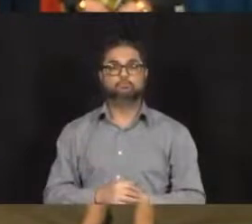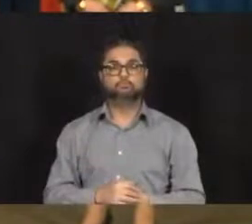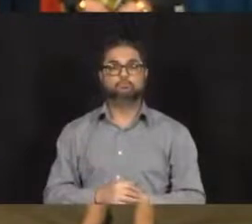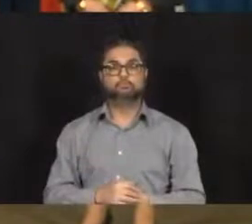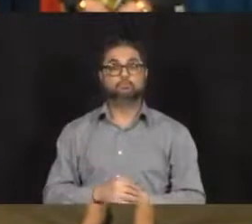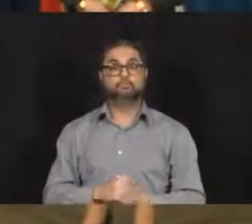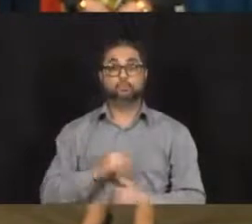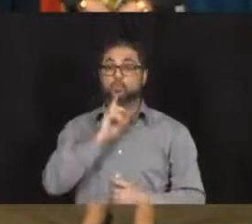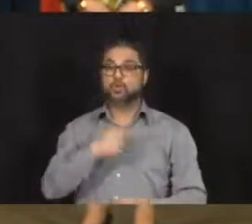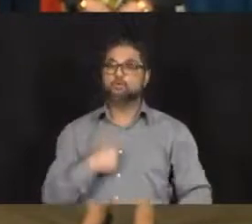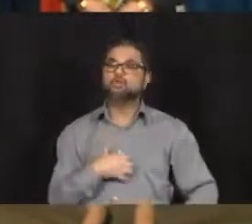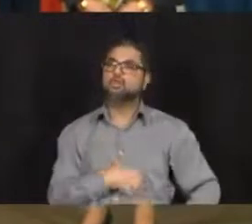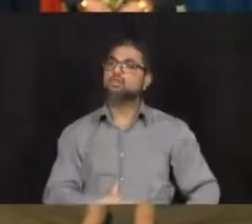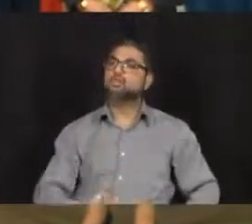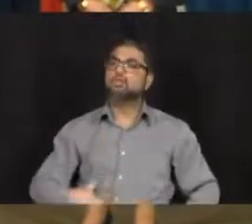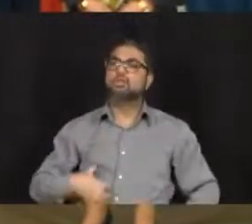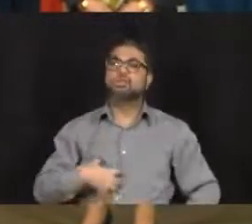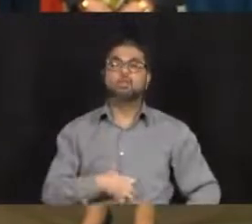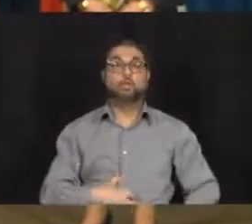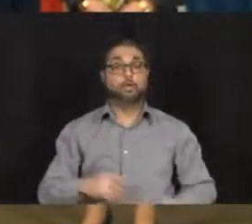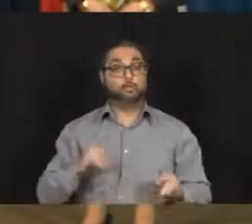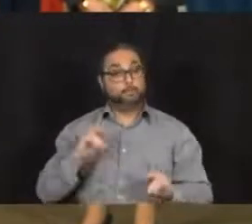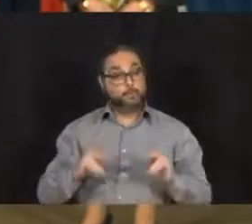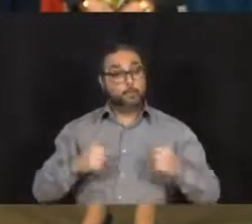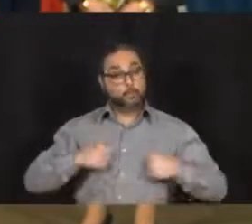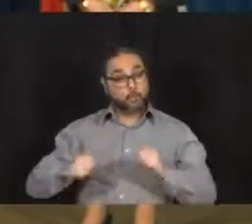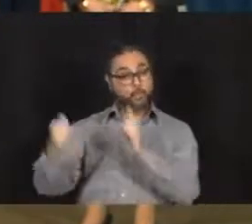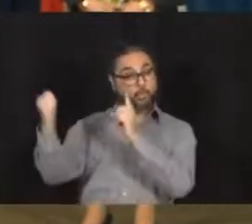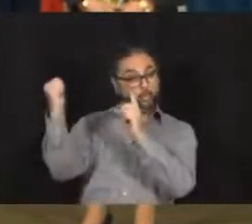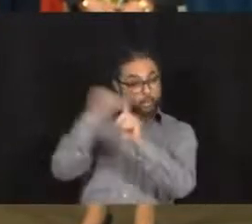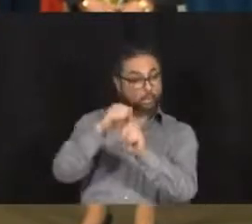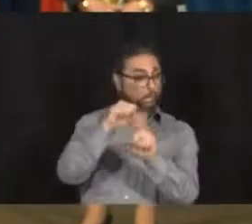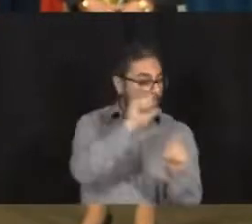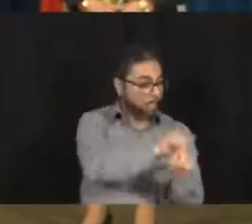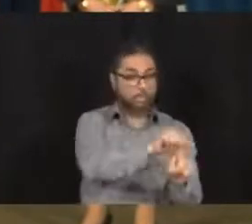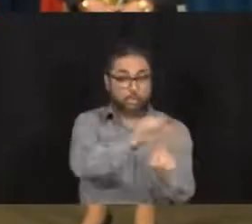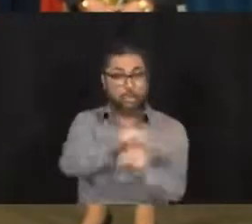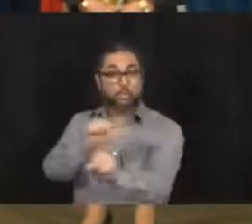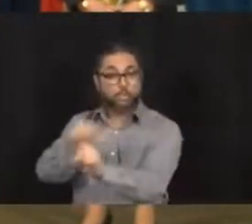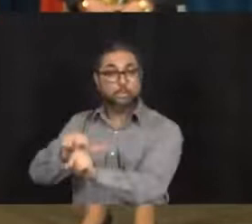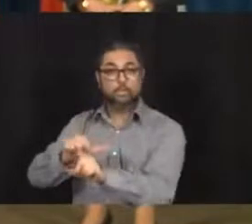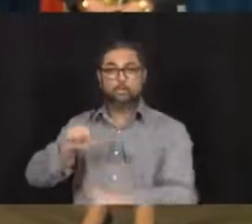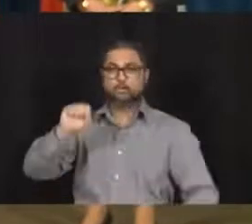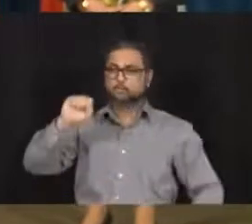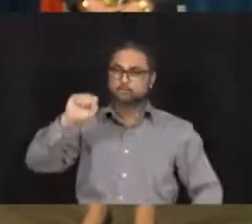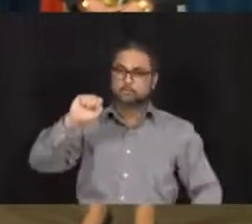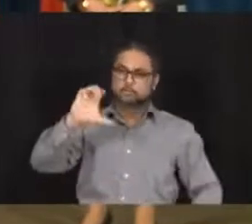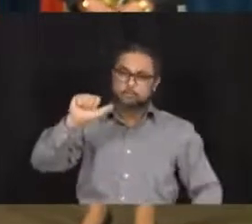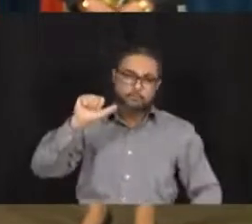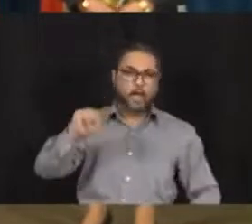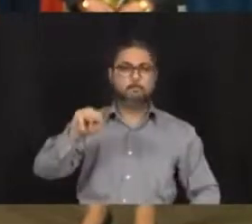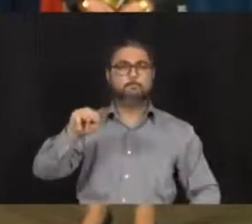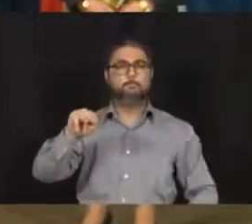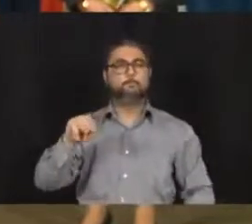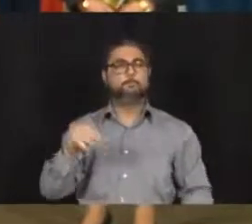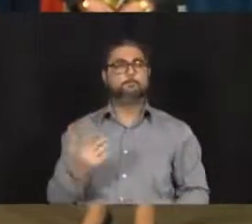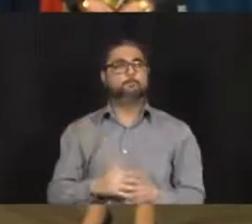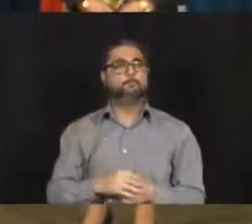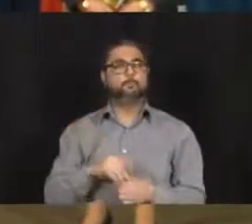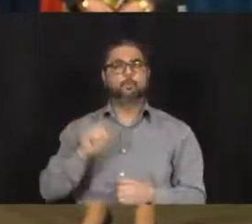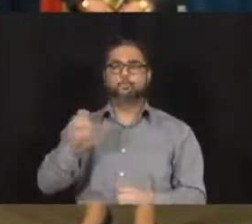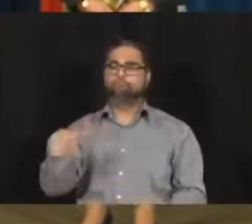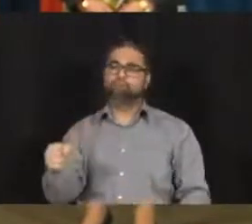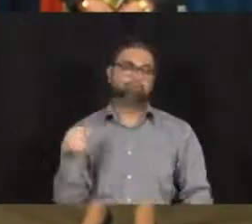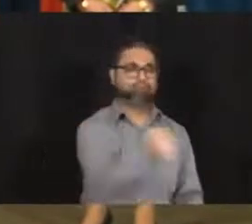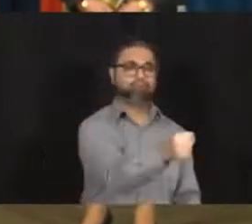People actually try to scam the system in these times are disgusting. Those people should be thrown in jail, and the key should be thrown